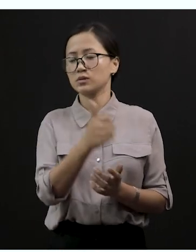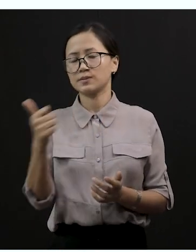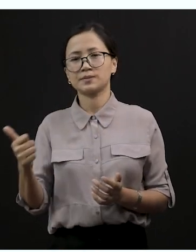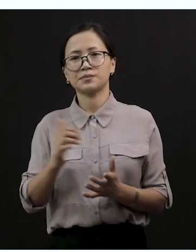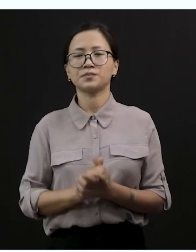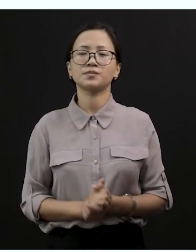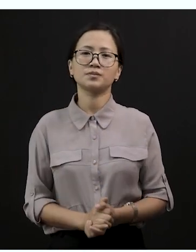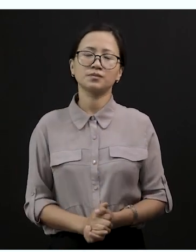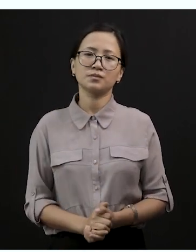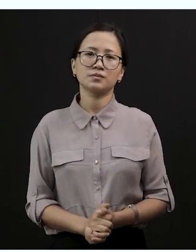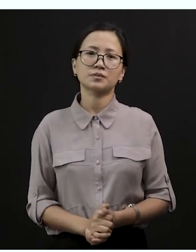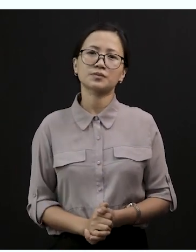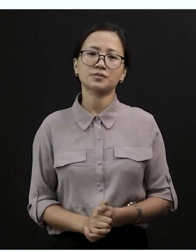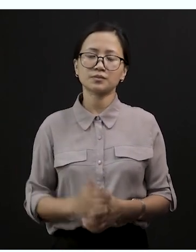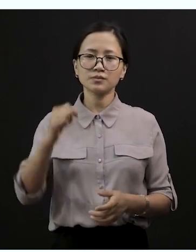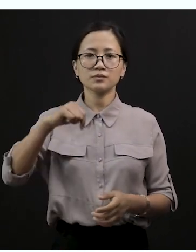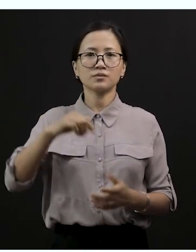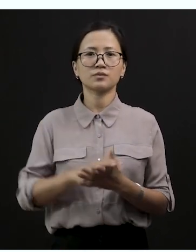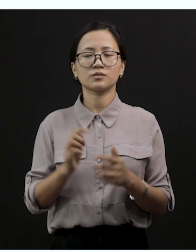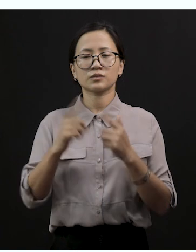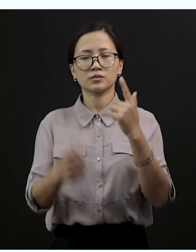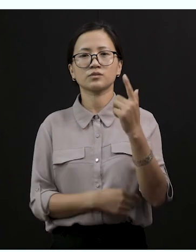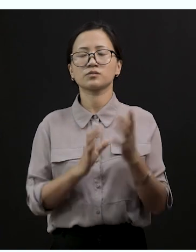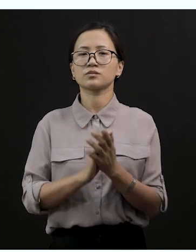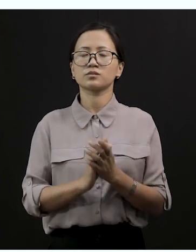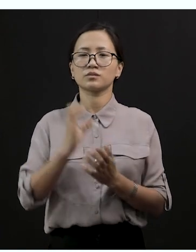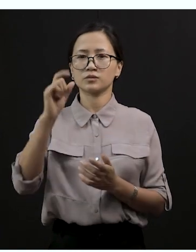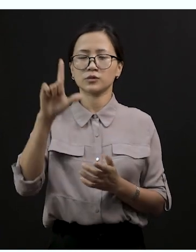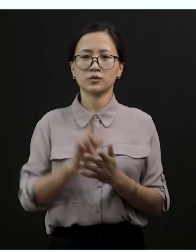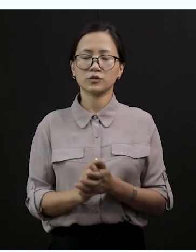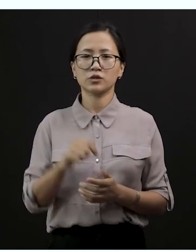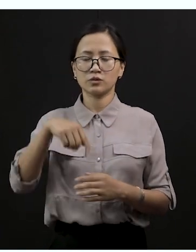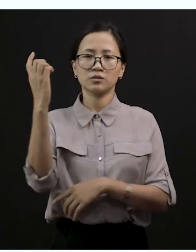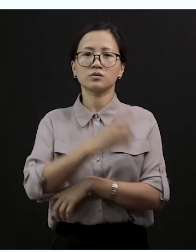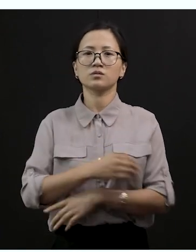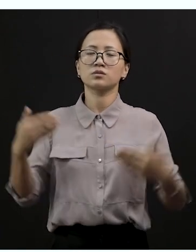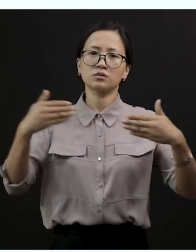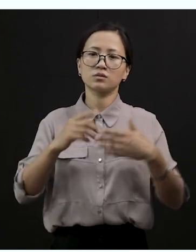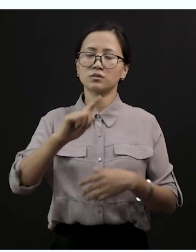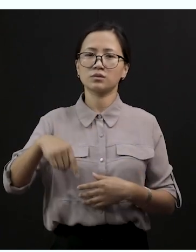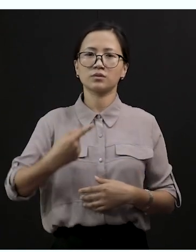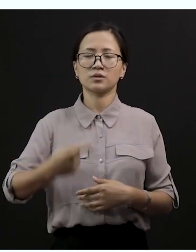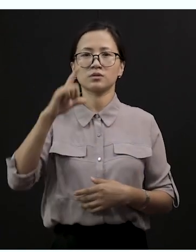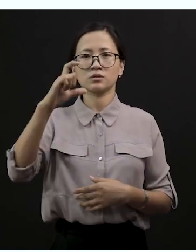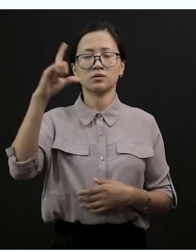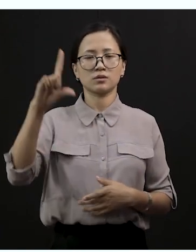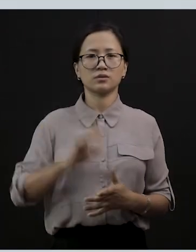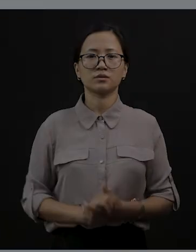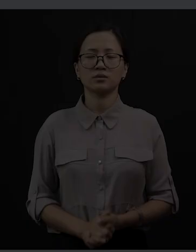other. And yes, this will be the end of our class for today, and we will meet in the next class.